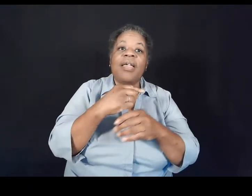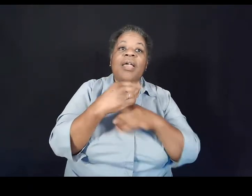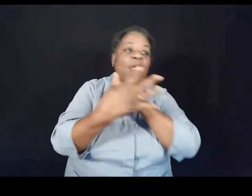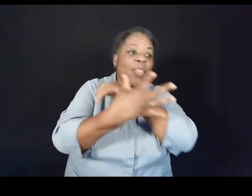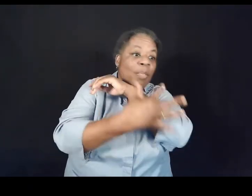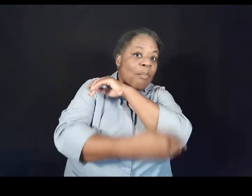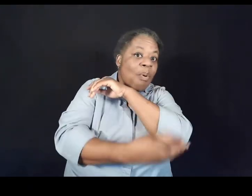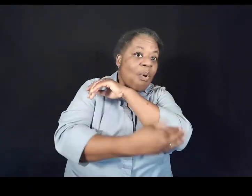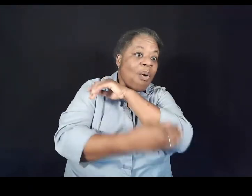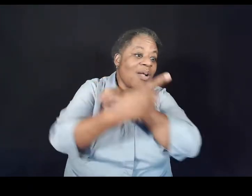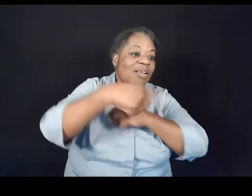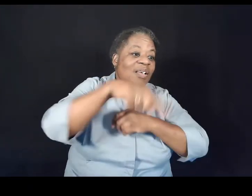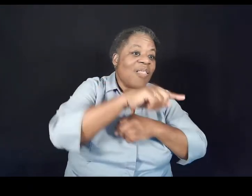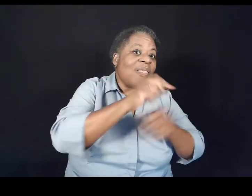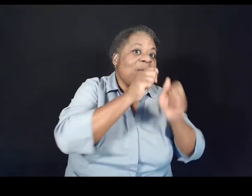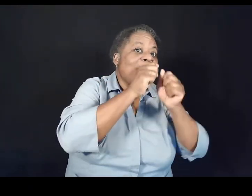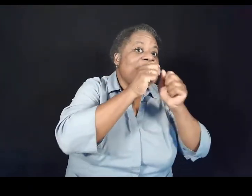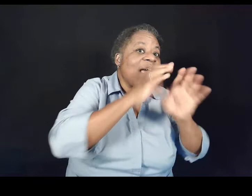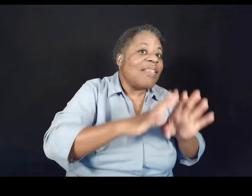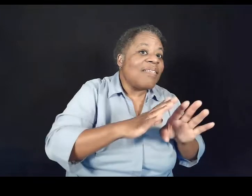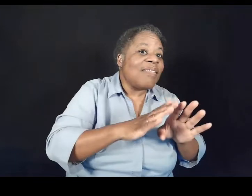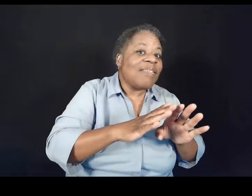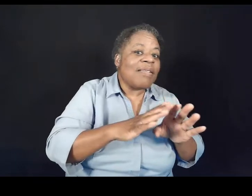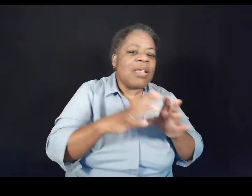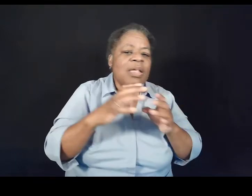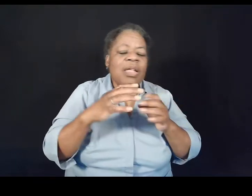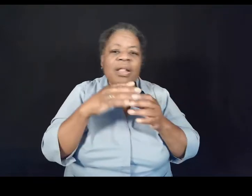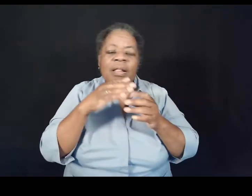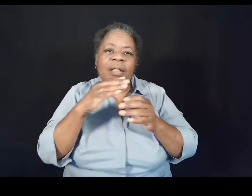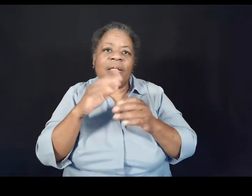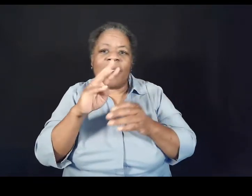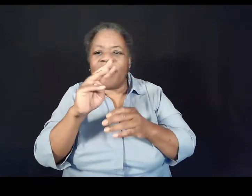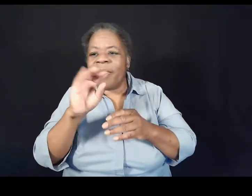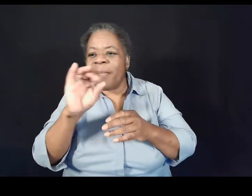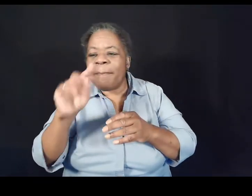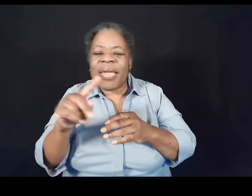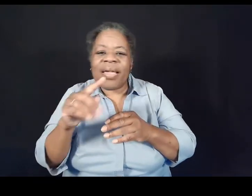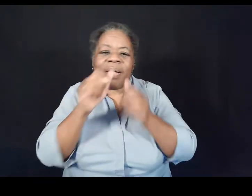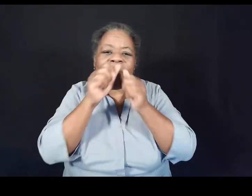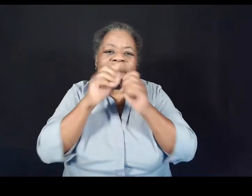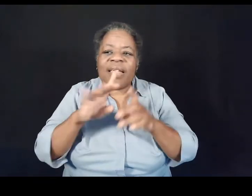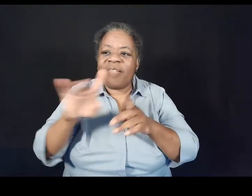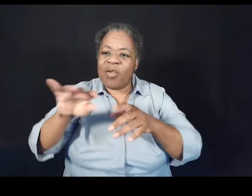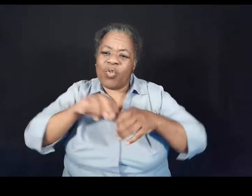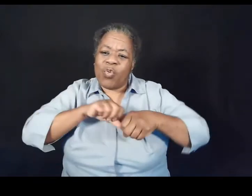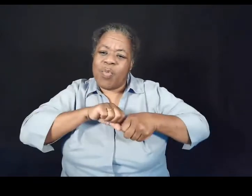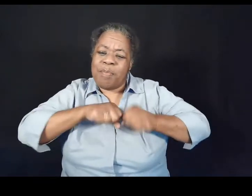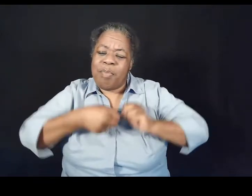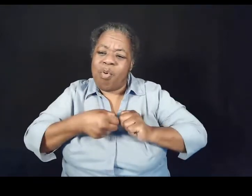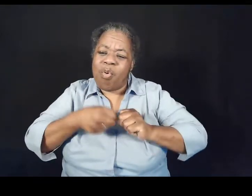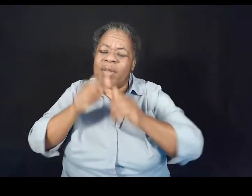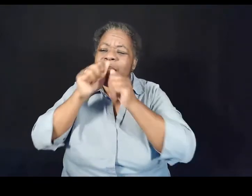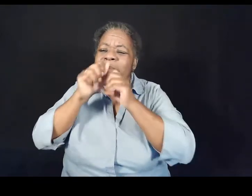poor. Blessed are the meek. Blessed are those who mourn. Blessed are the